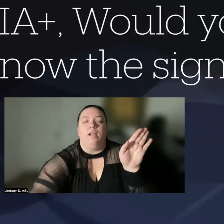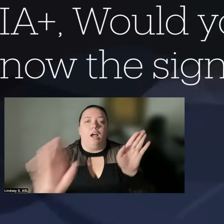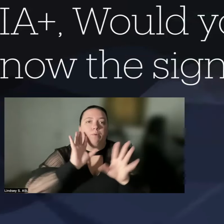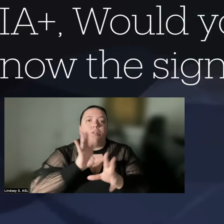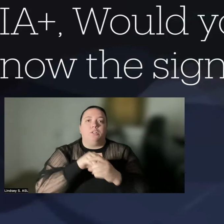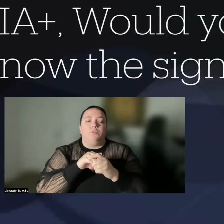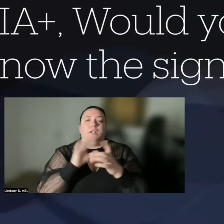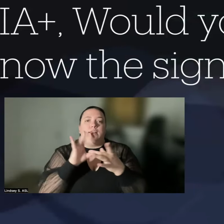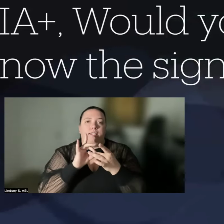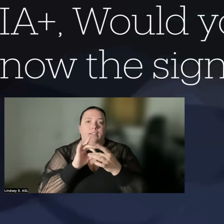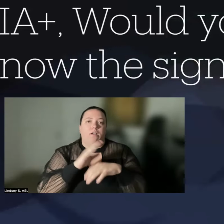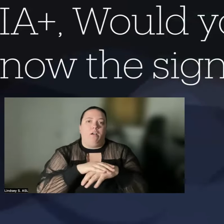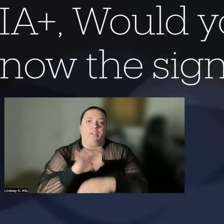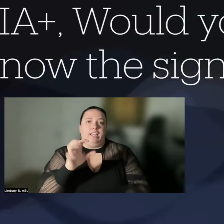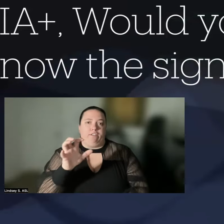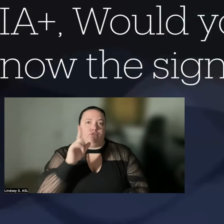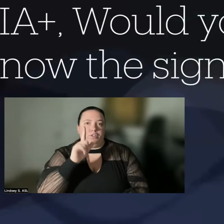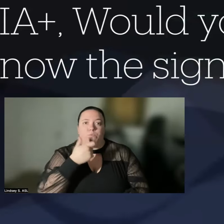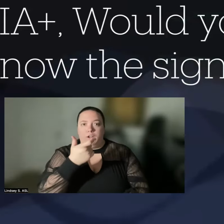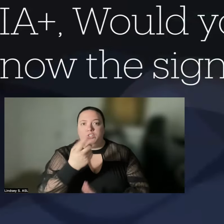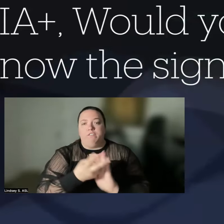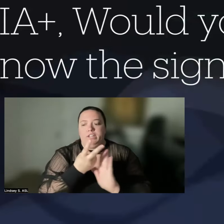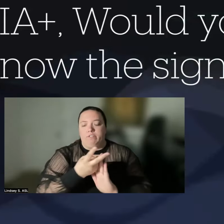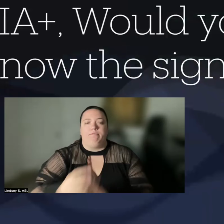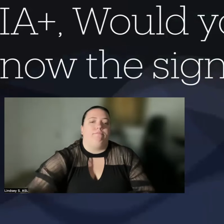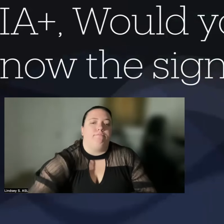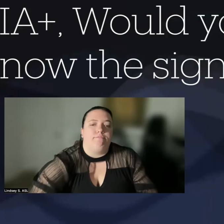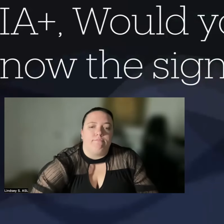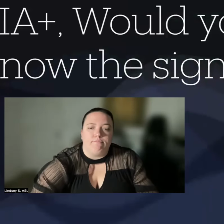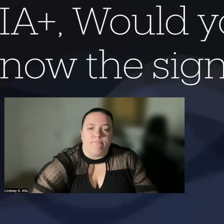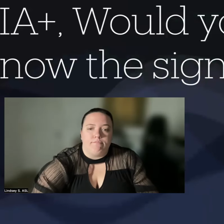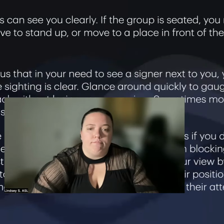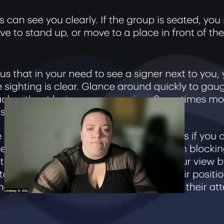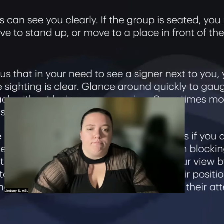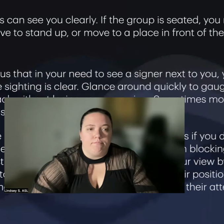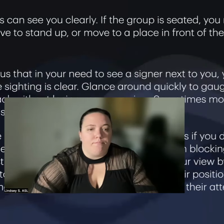These, I will include a link on Canvas for you to watch a video.